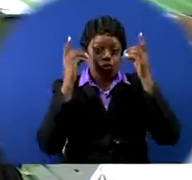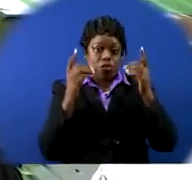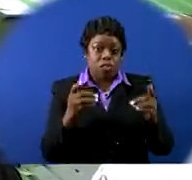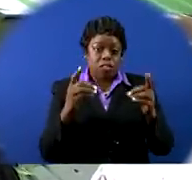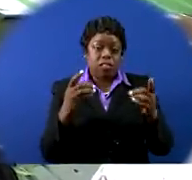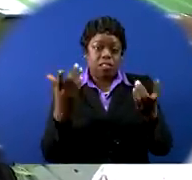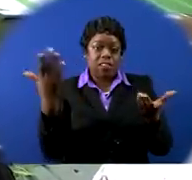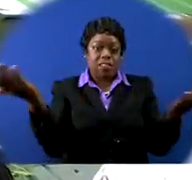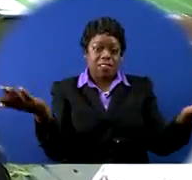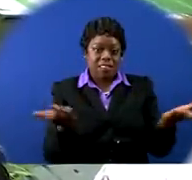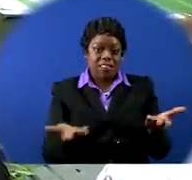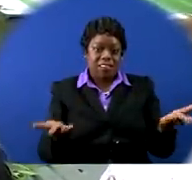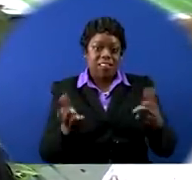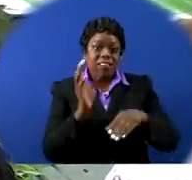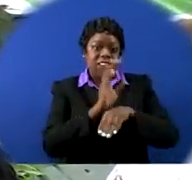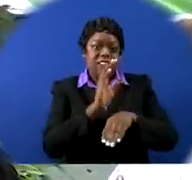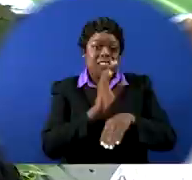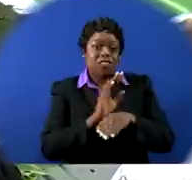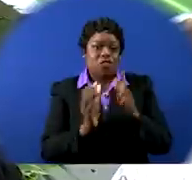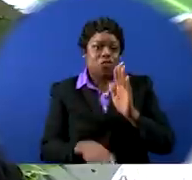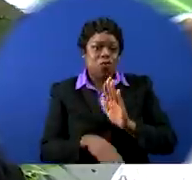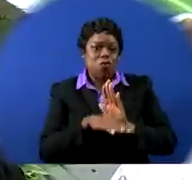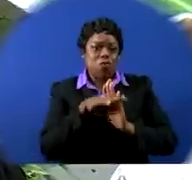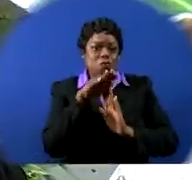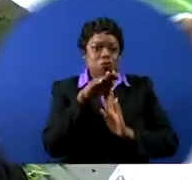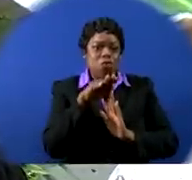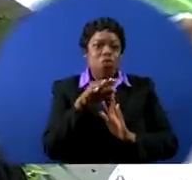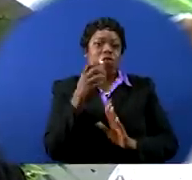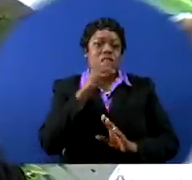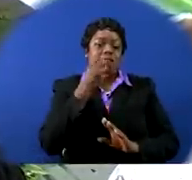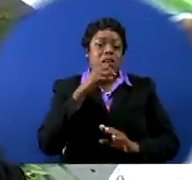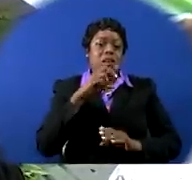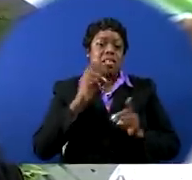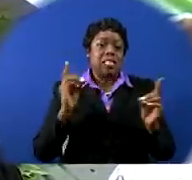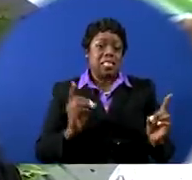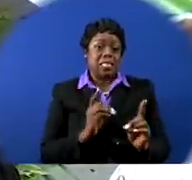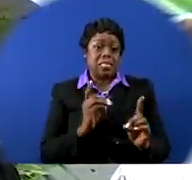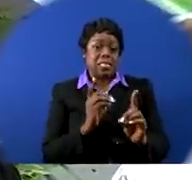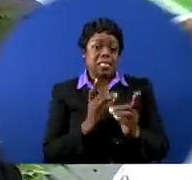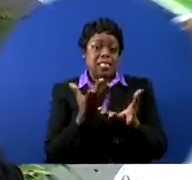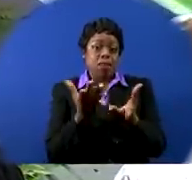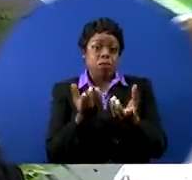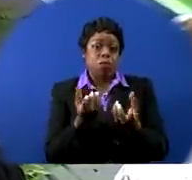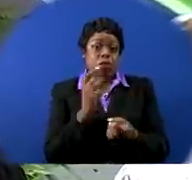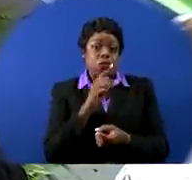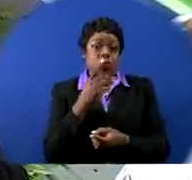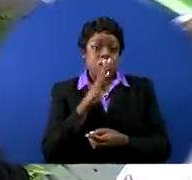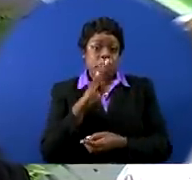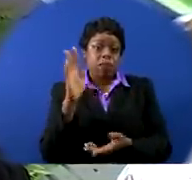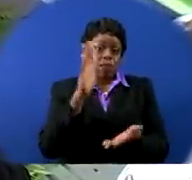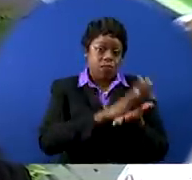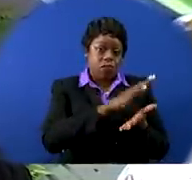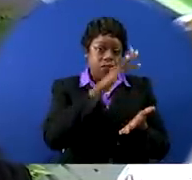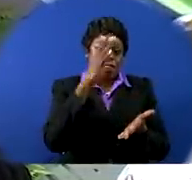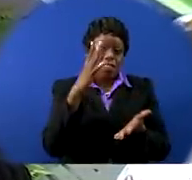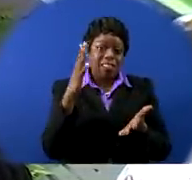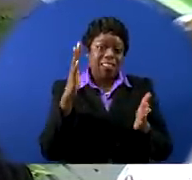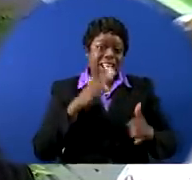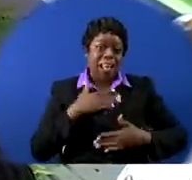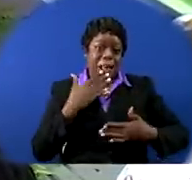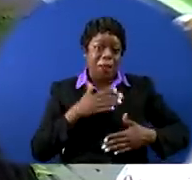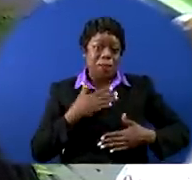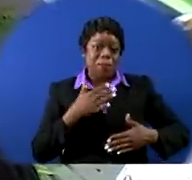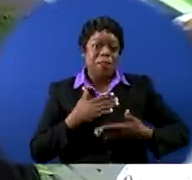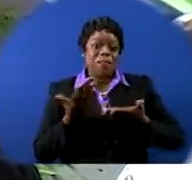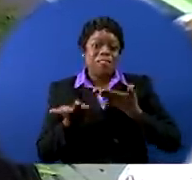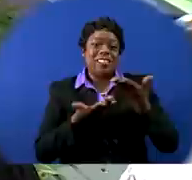place called Wheeler Avenue, where you might grow and become the disciple that the Lord wants you to be for His glory. I am excited to serve as your